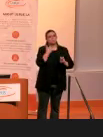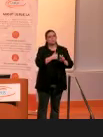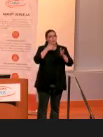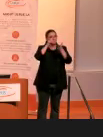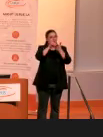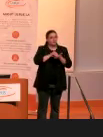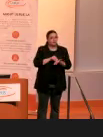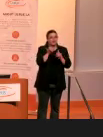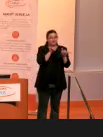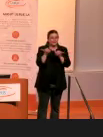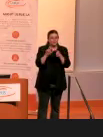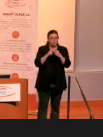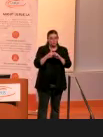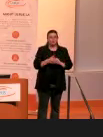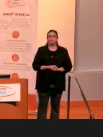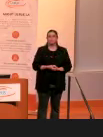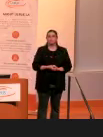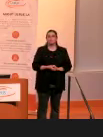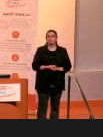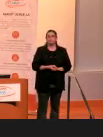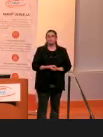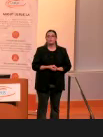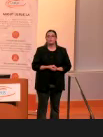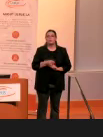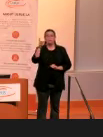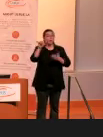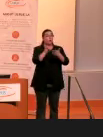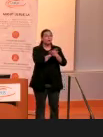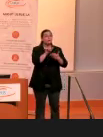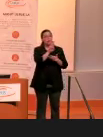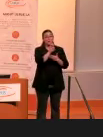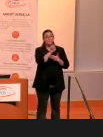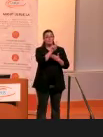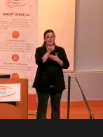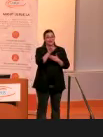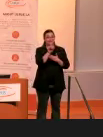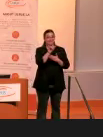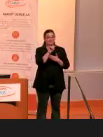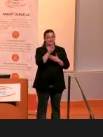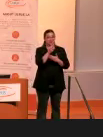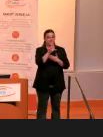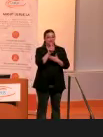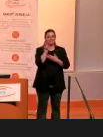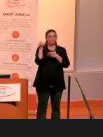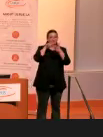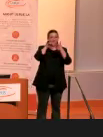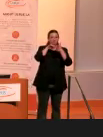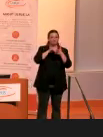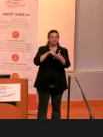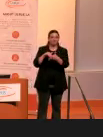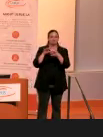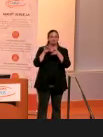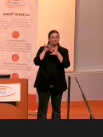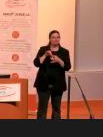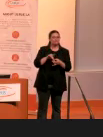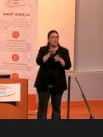But work from New York with Betty Diamond has shown that some of this is associated with a